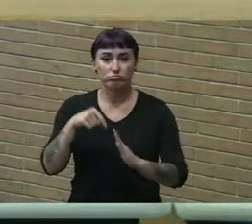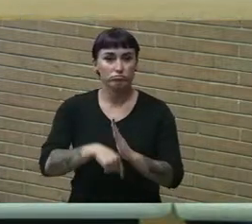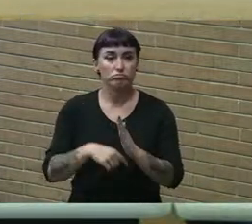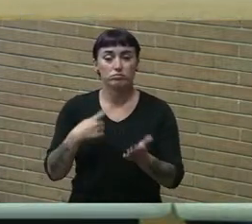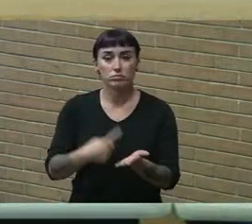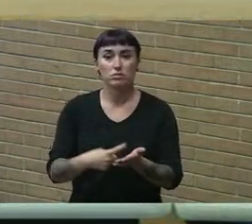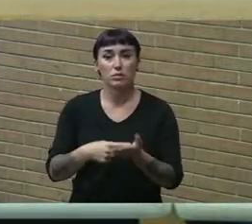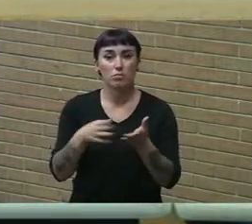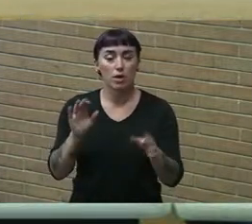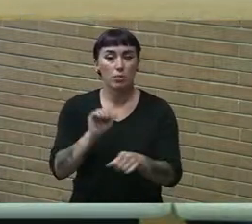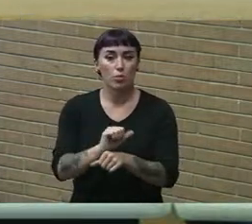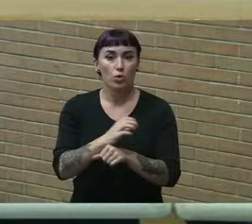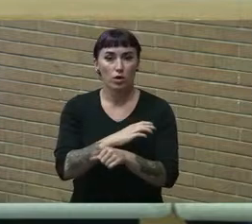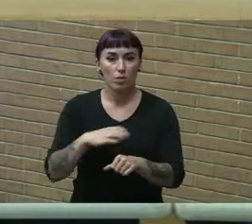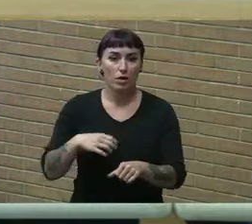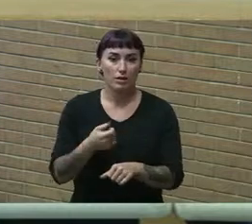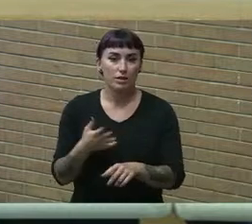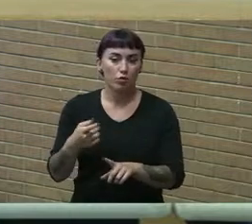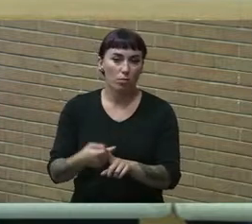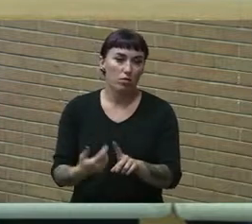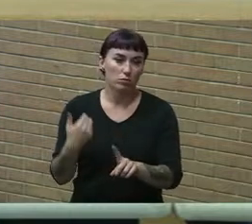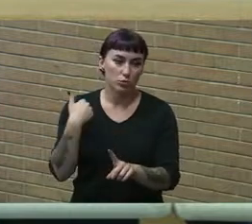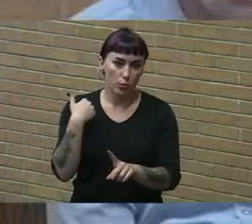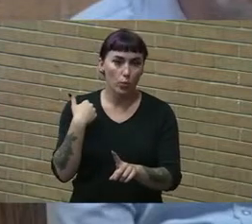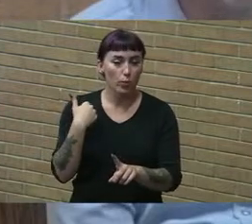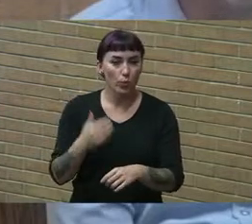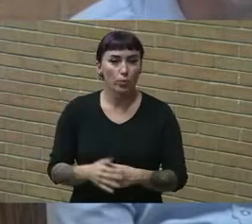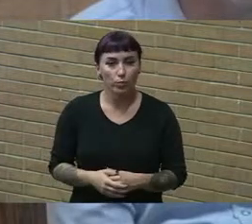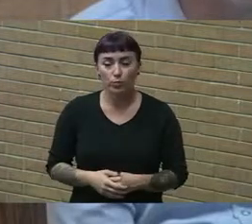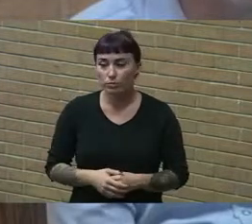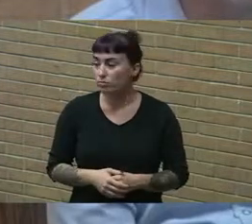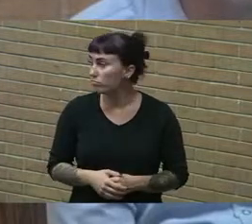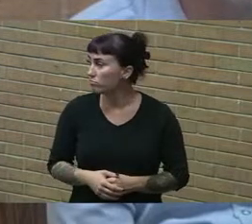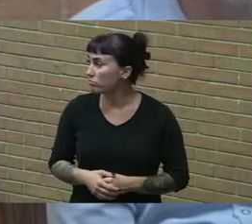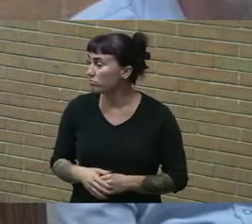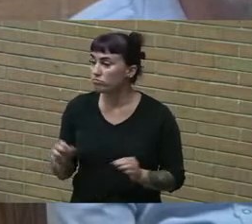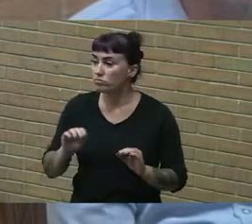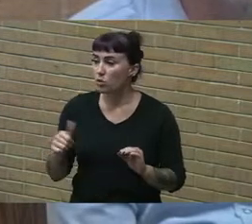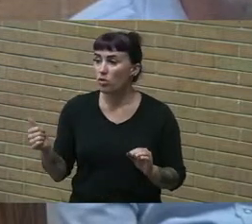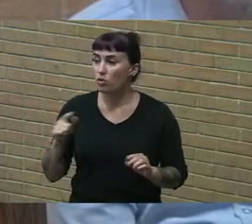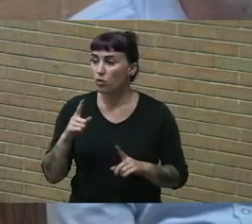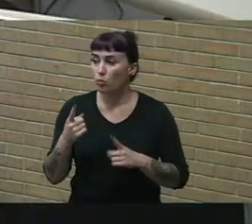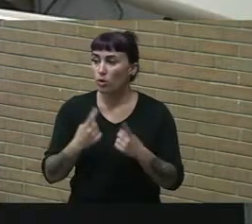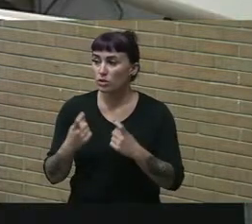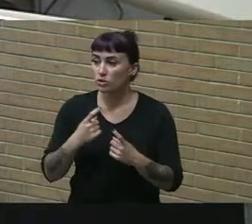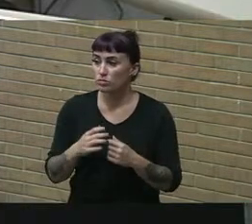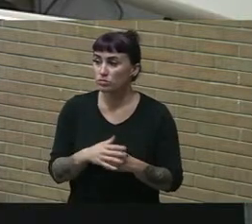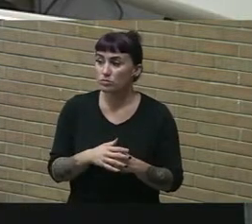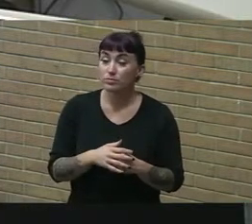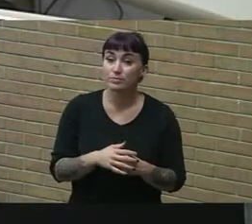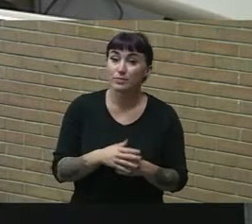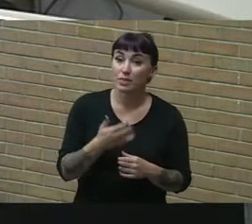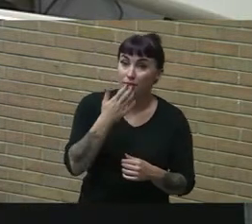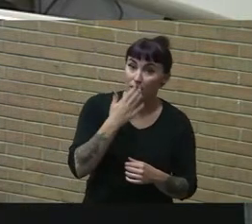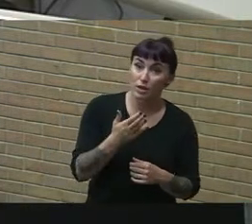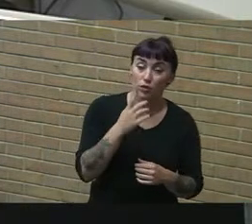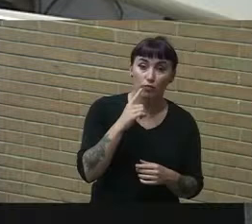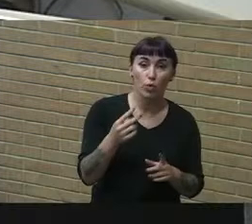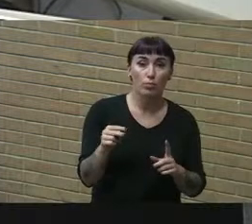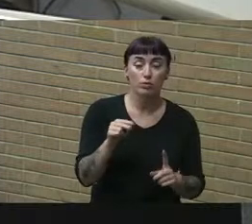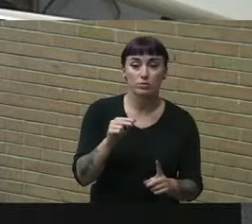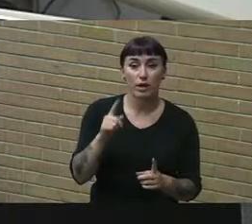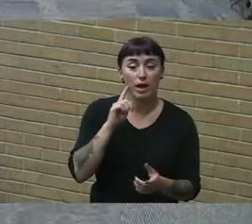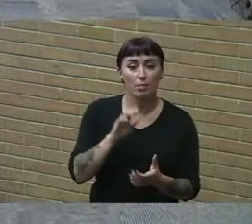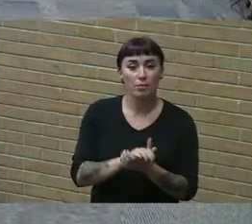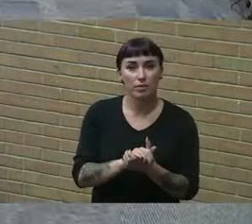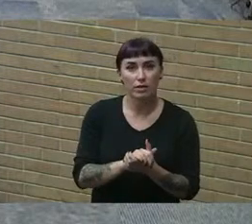Committee several months ago, Jerry, and I have no further questions. Great. Thank you. Thank you. For perspective, I believe